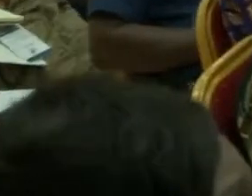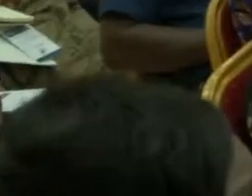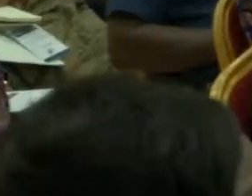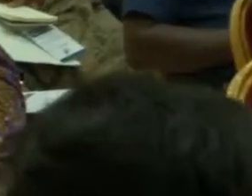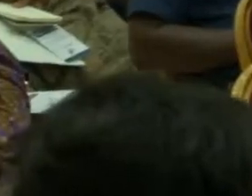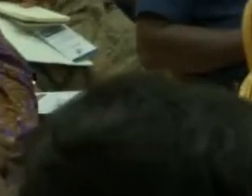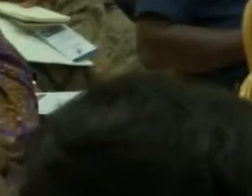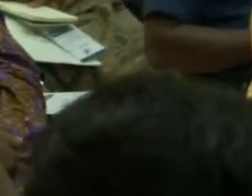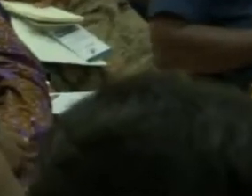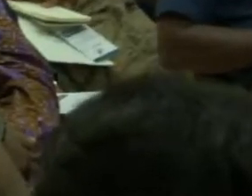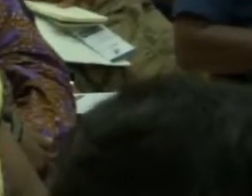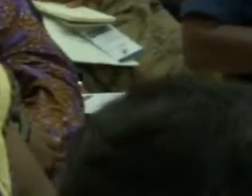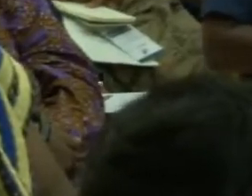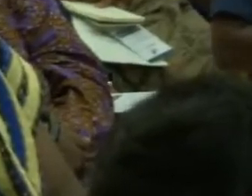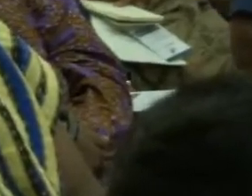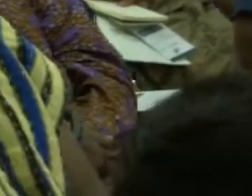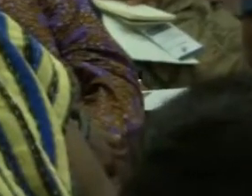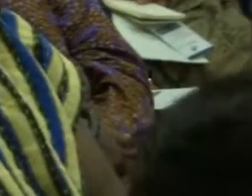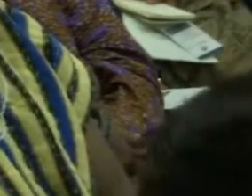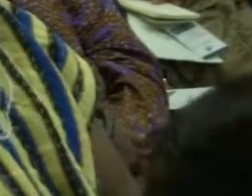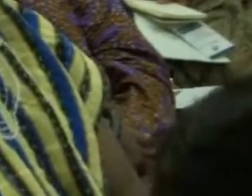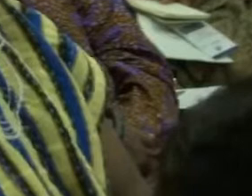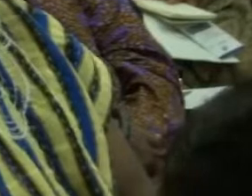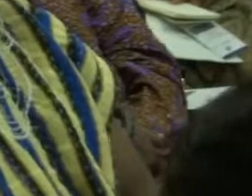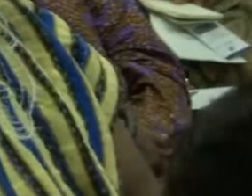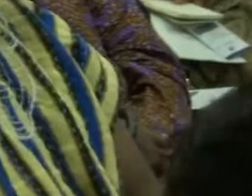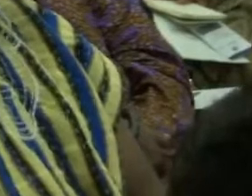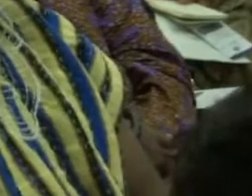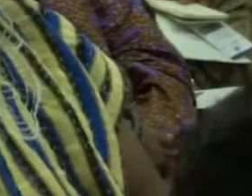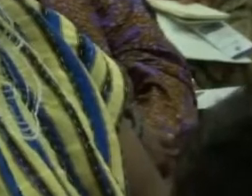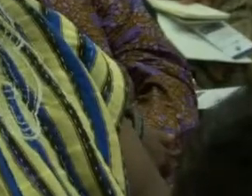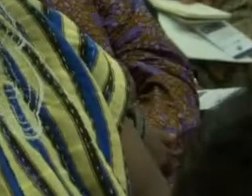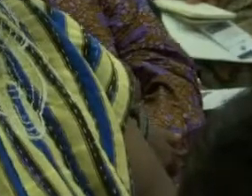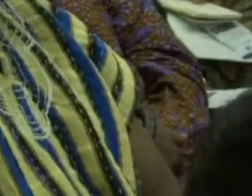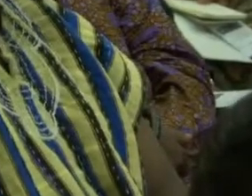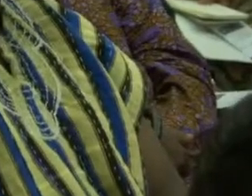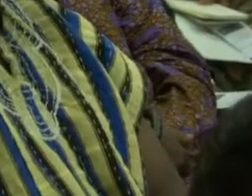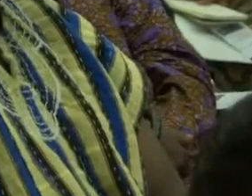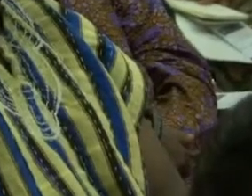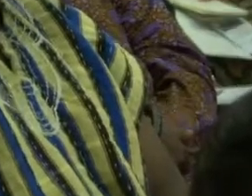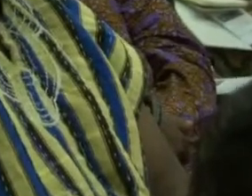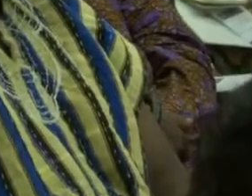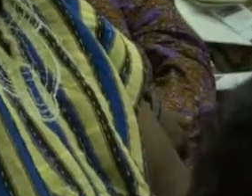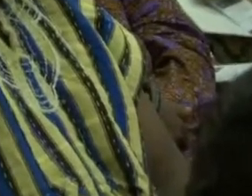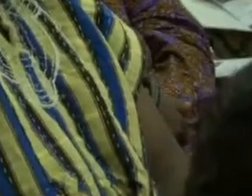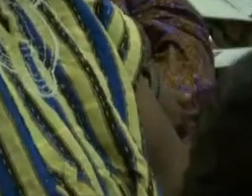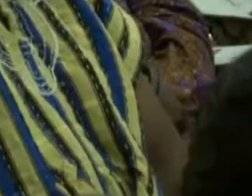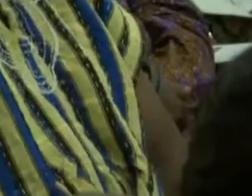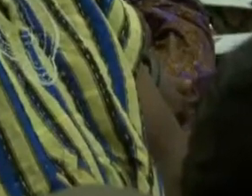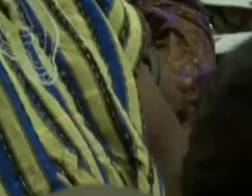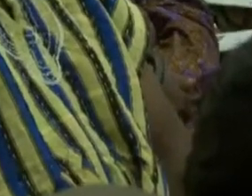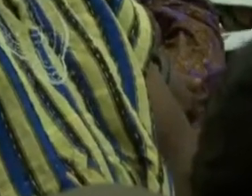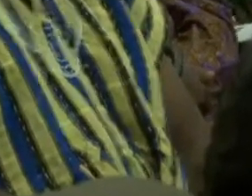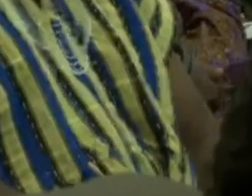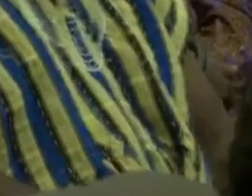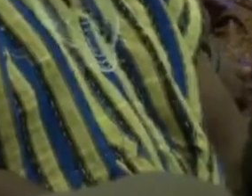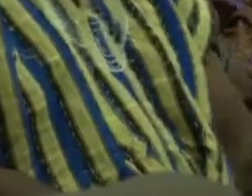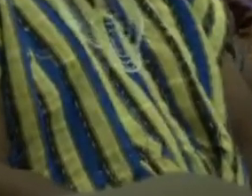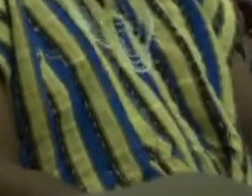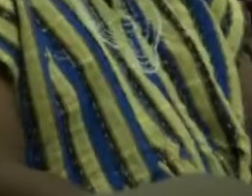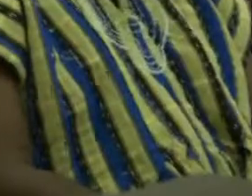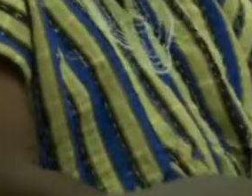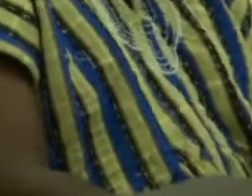I want to keep the civic spaces open. But please let me introduce, in no particular order, let's